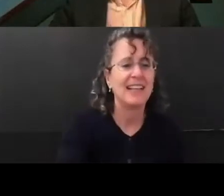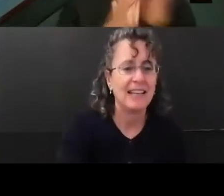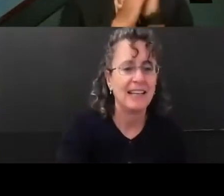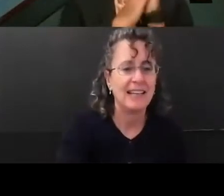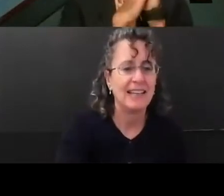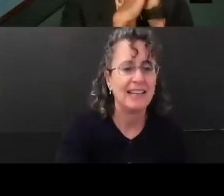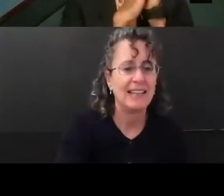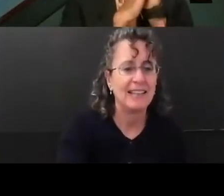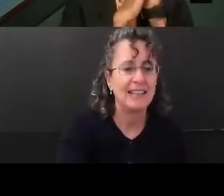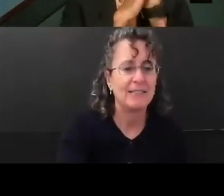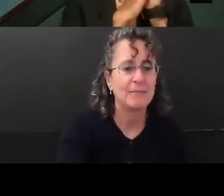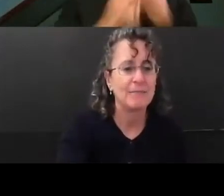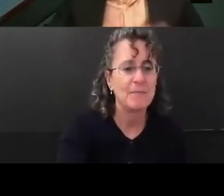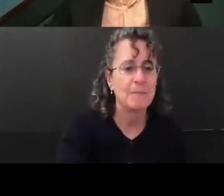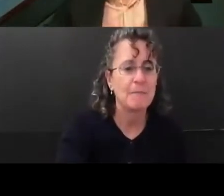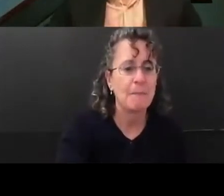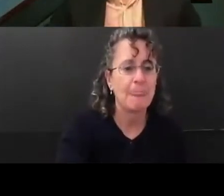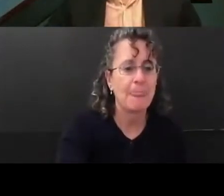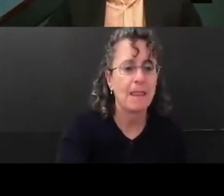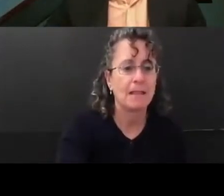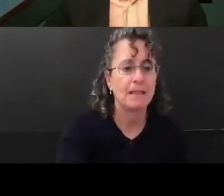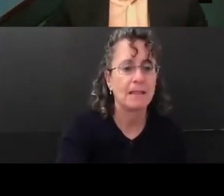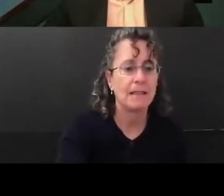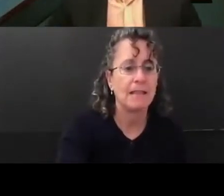would normally shake your hand right now.